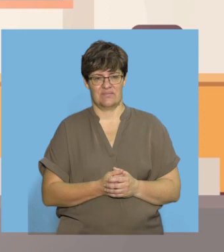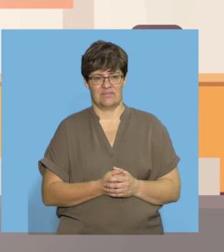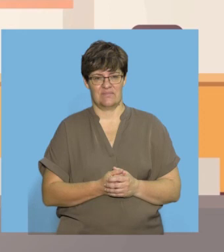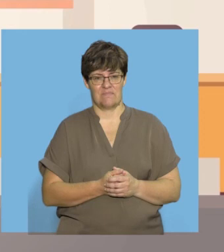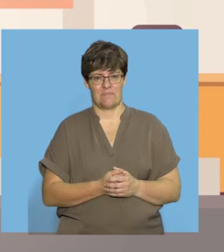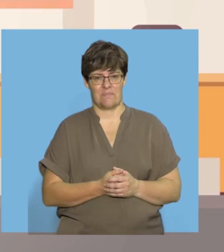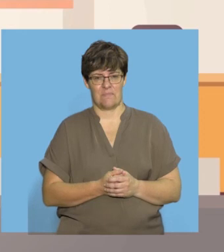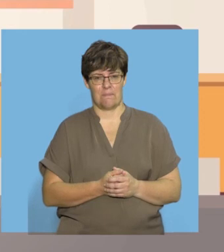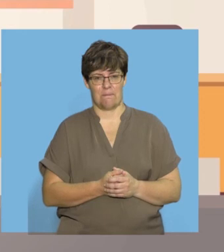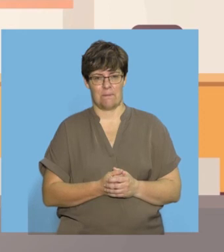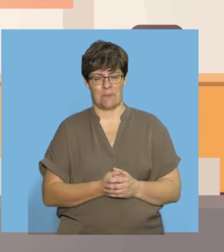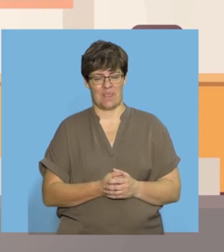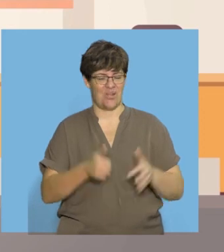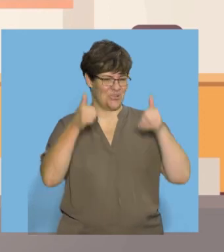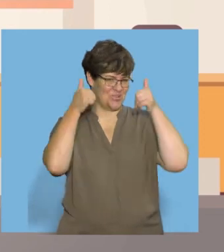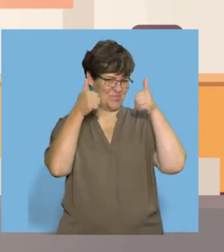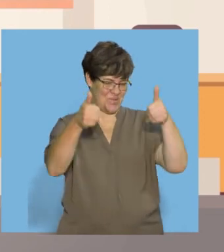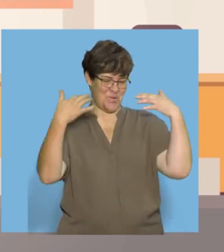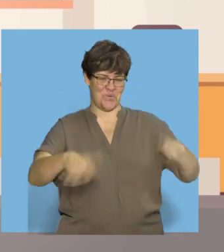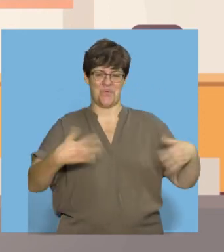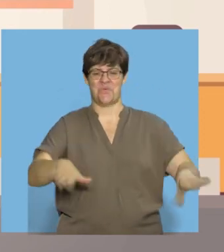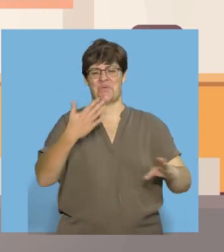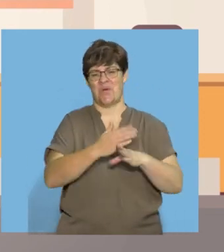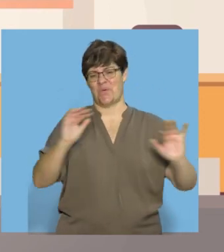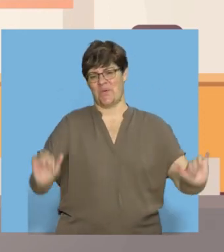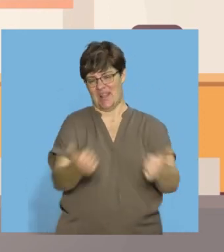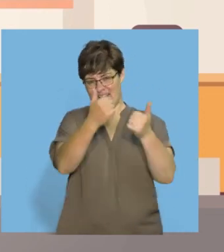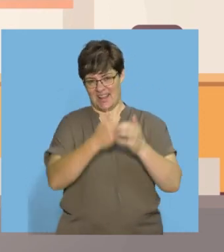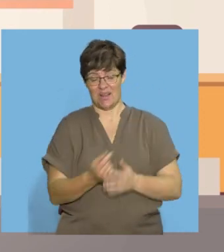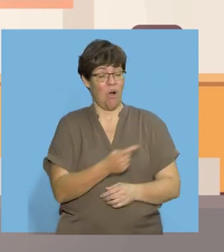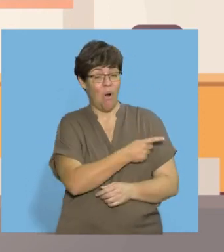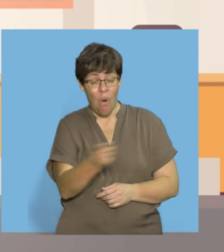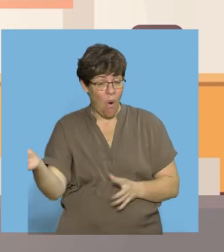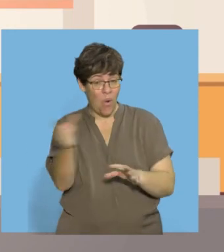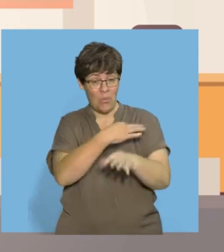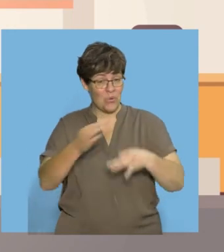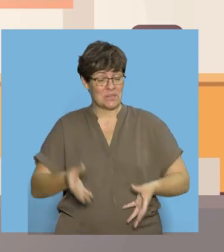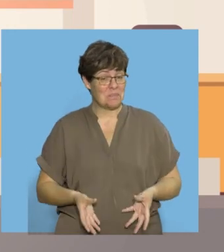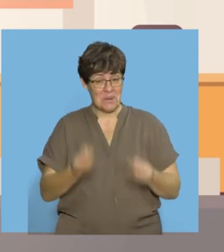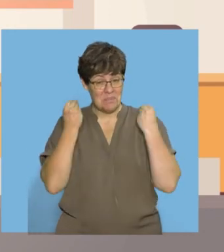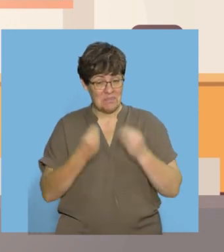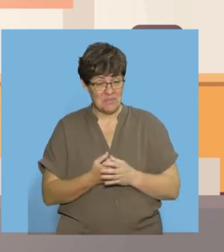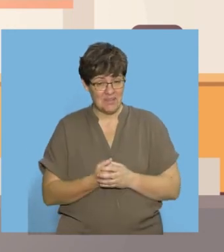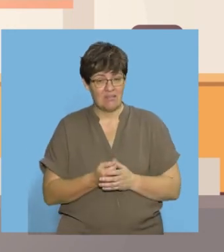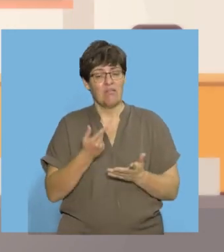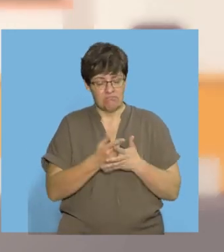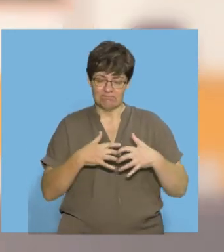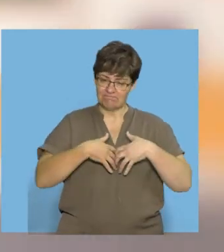Super work, children! Everyone has a present now. You can make your own lists.